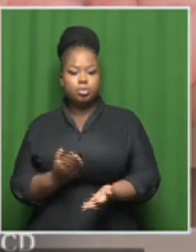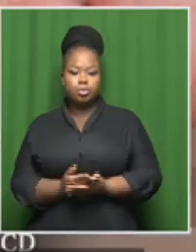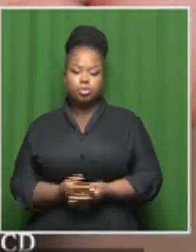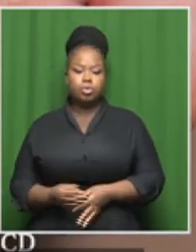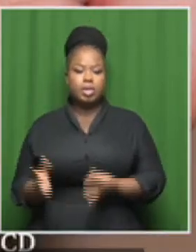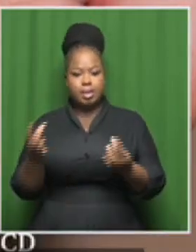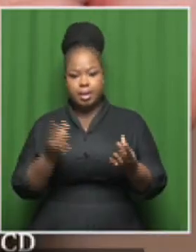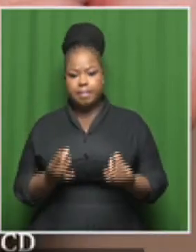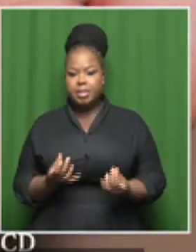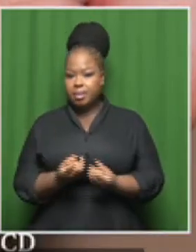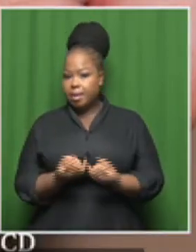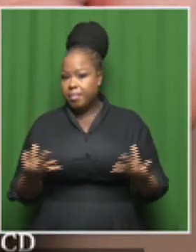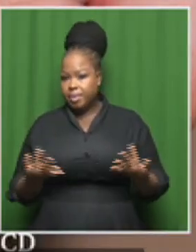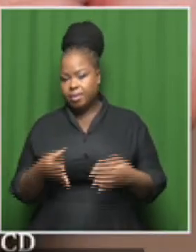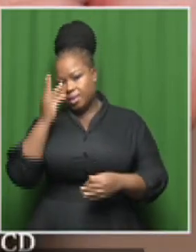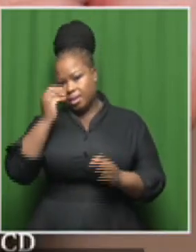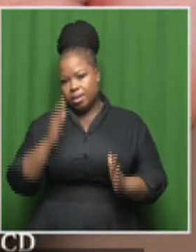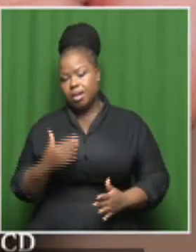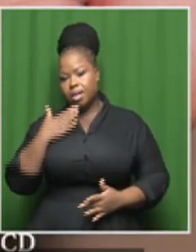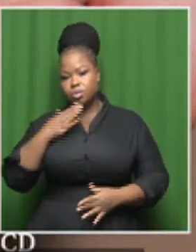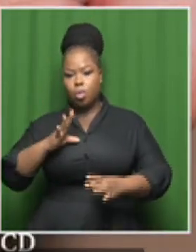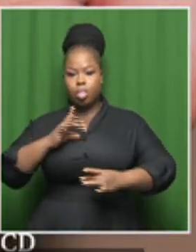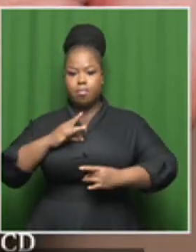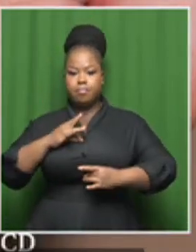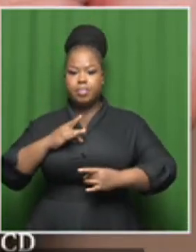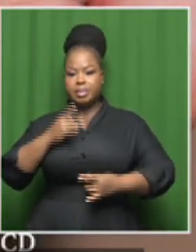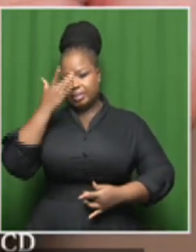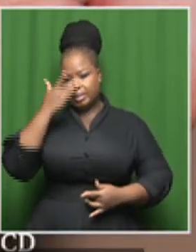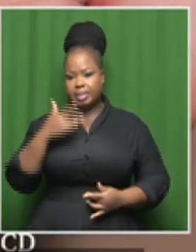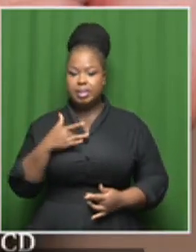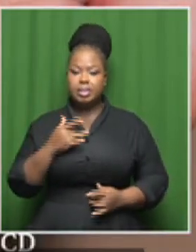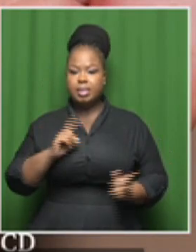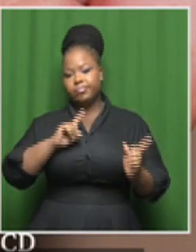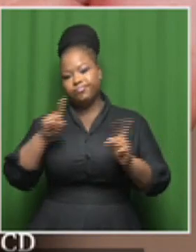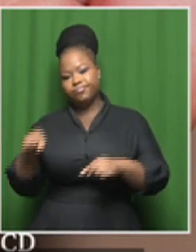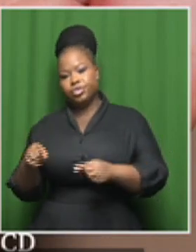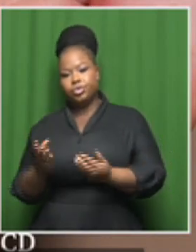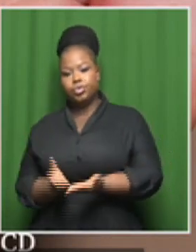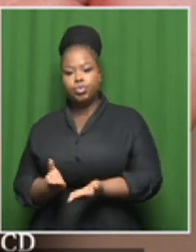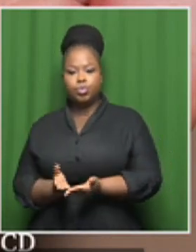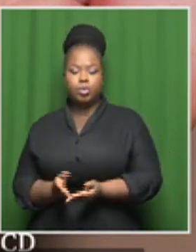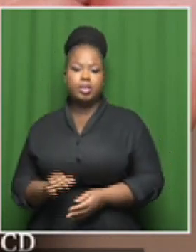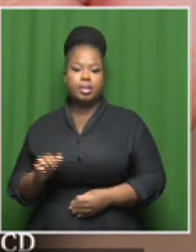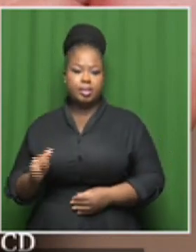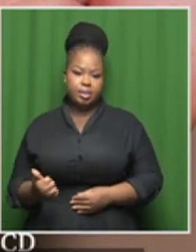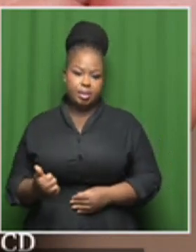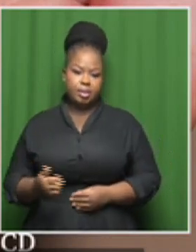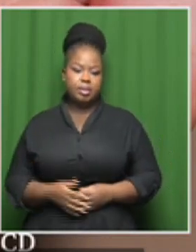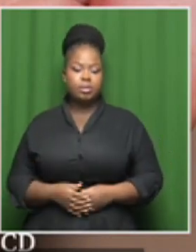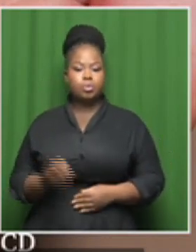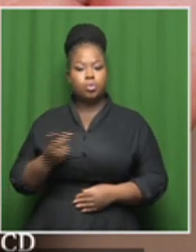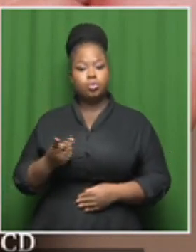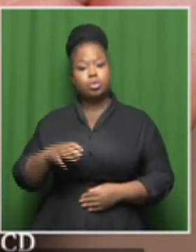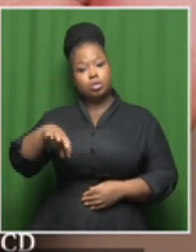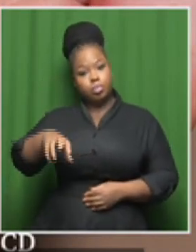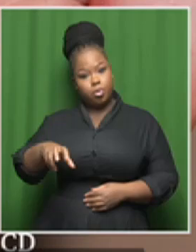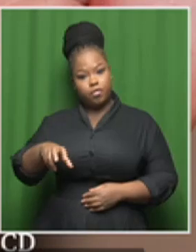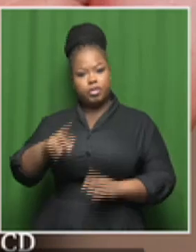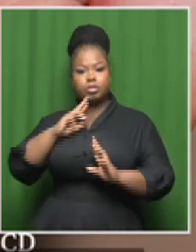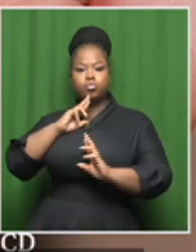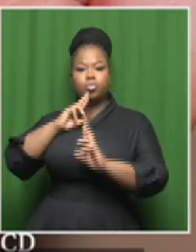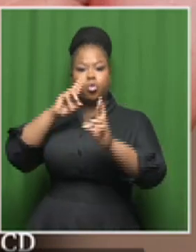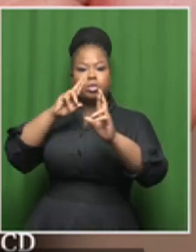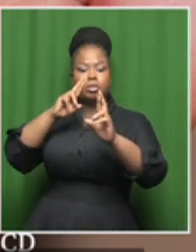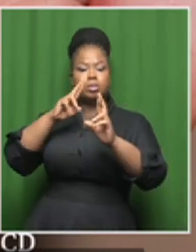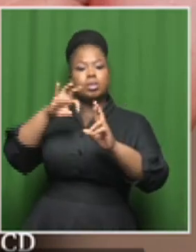numbers of affected learners. So they would report to the school would then report to the province, and the province